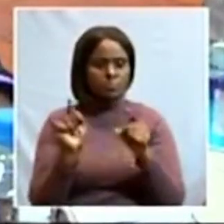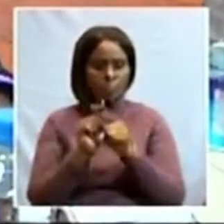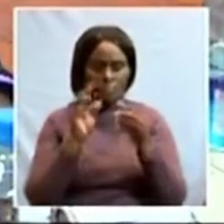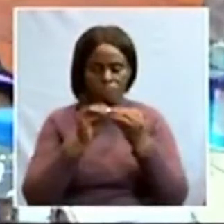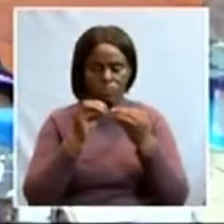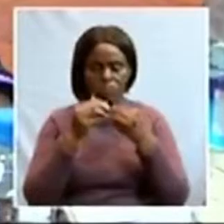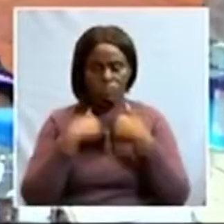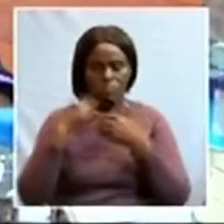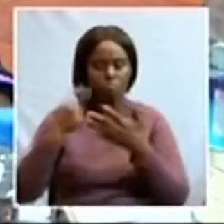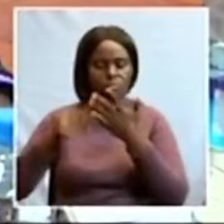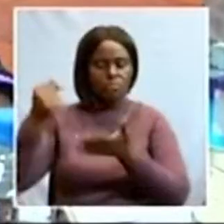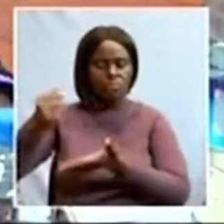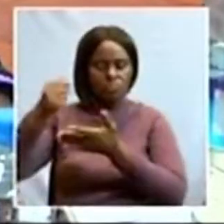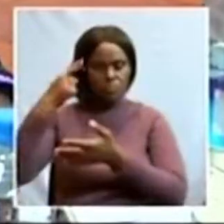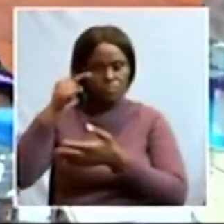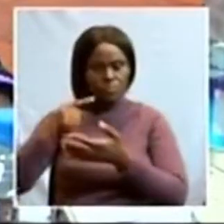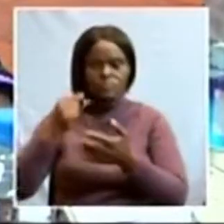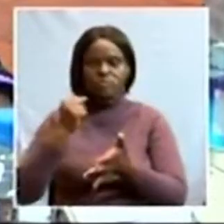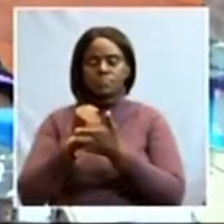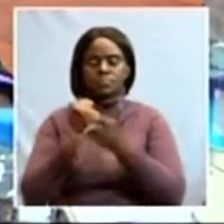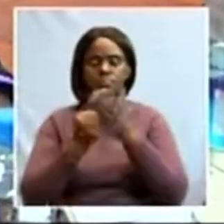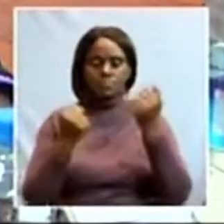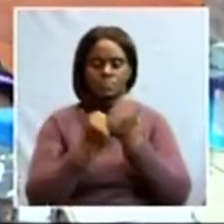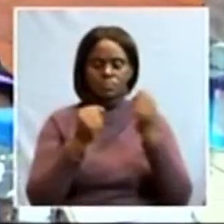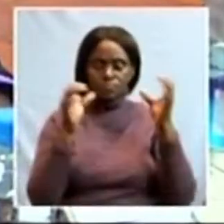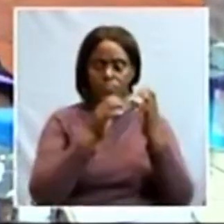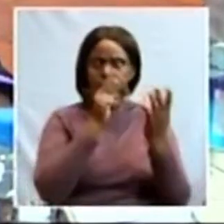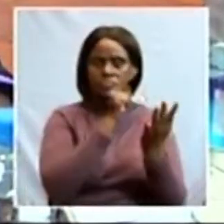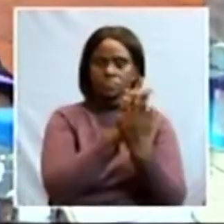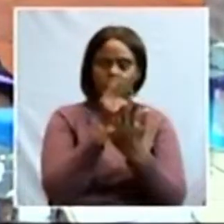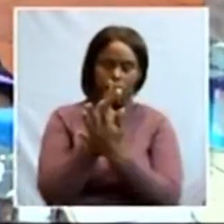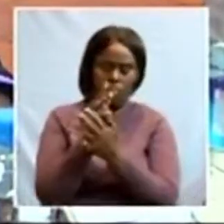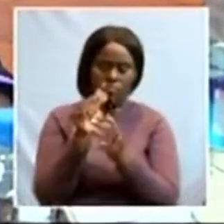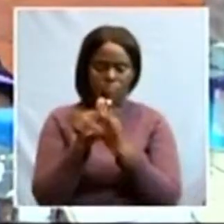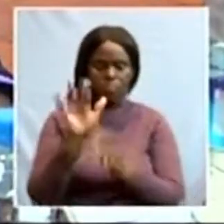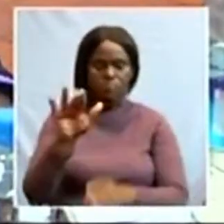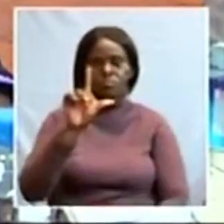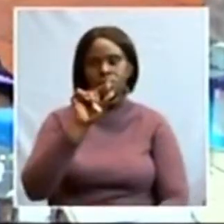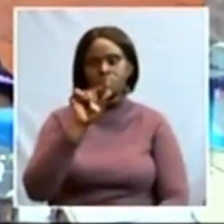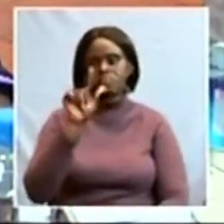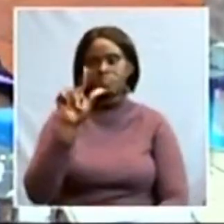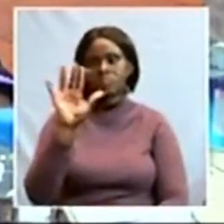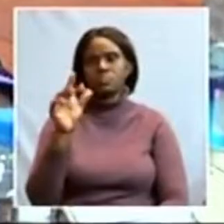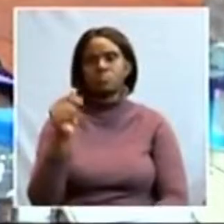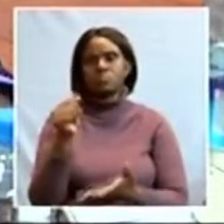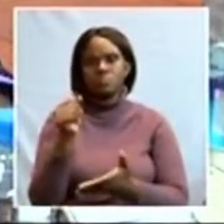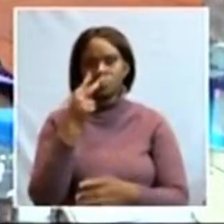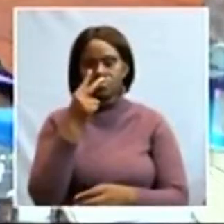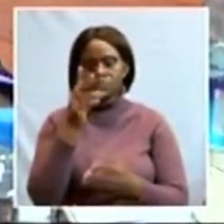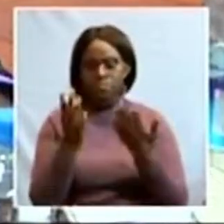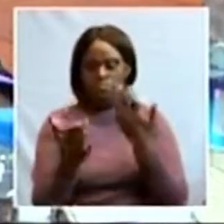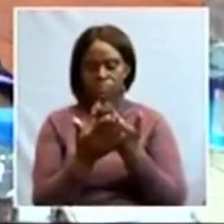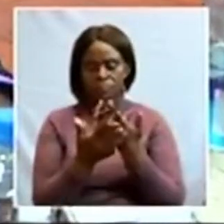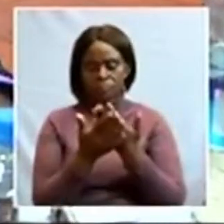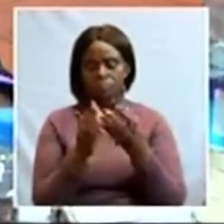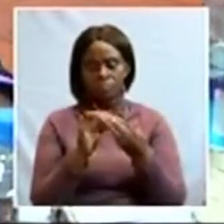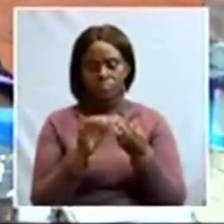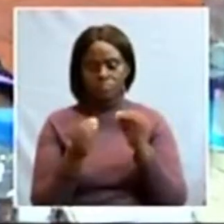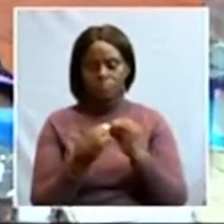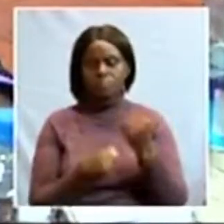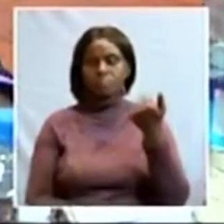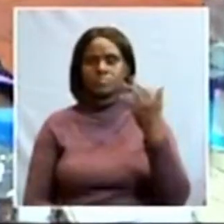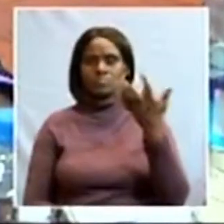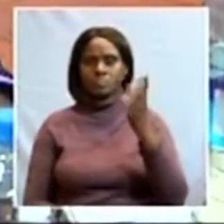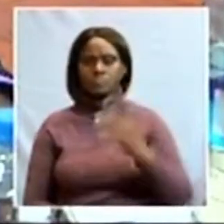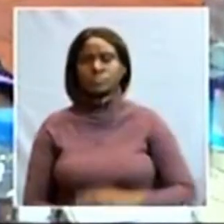Further, it has budgeted for the revamping of the community park in the 2025 budget. See Appendix